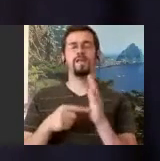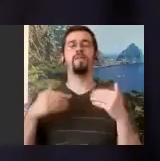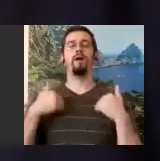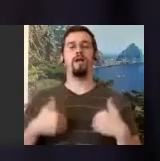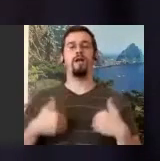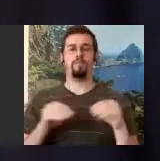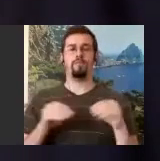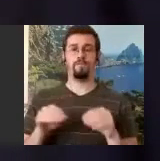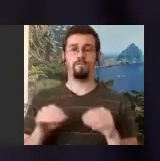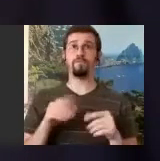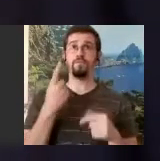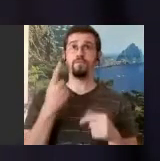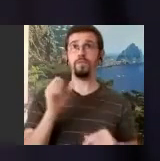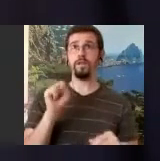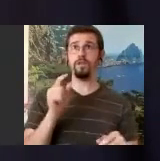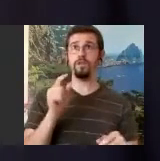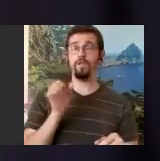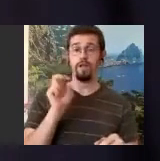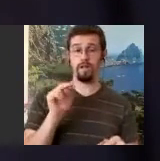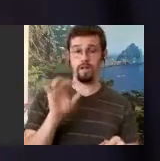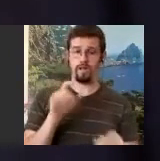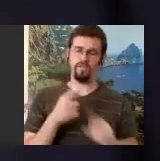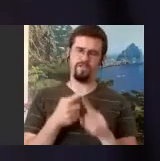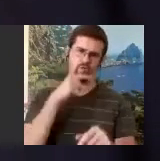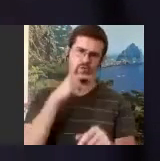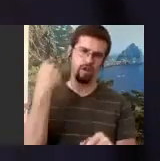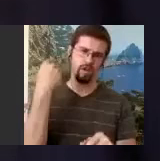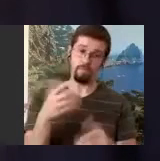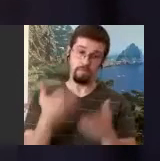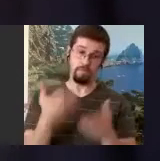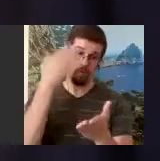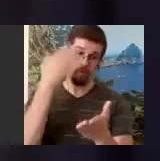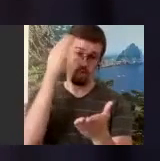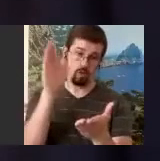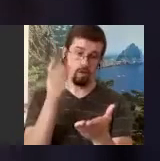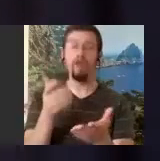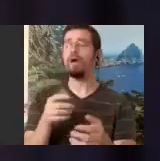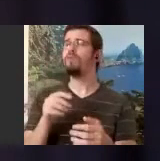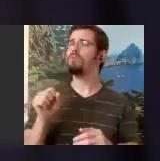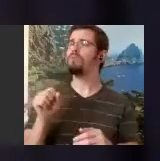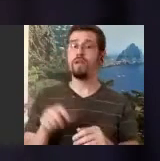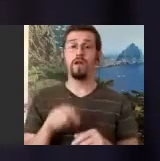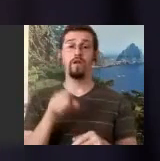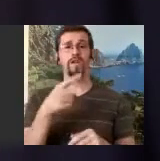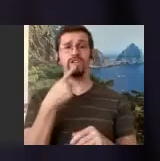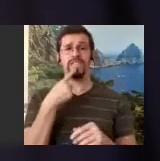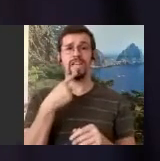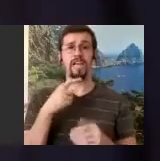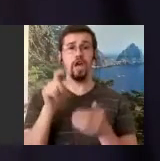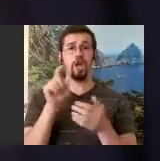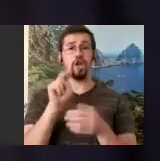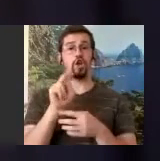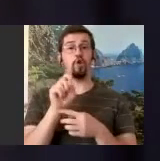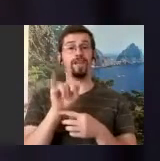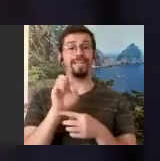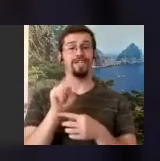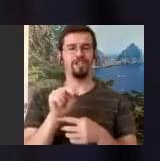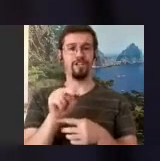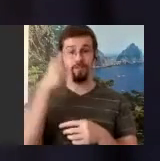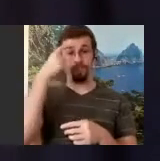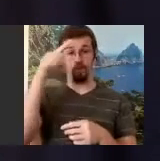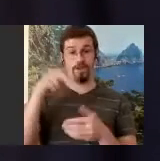was Stepanov from Russia. I know you know about this. Mm-hmm. So when we say the word notation in my world, the dance notation world,